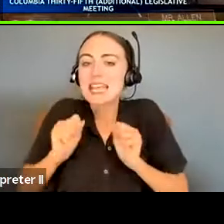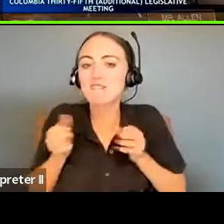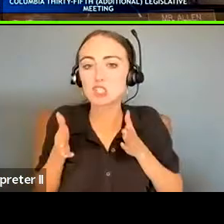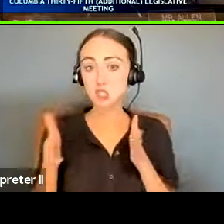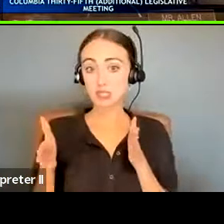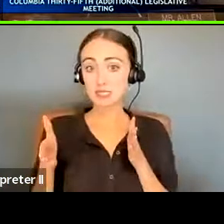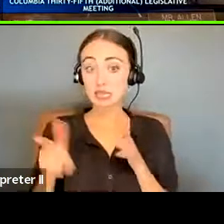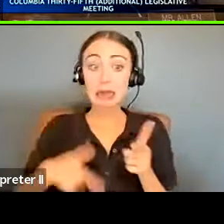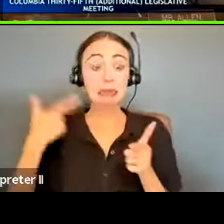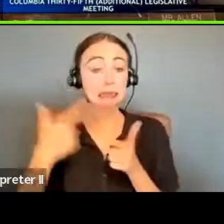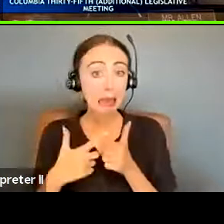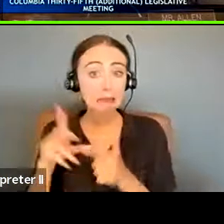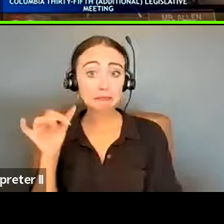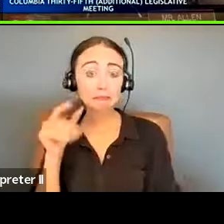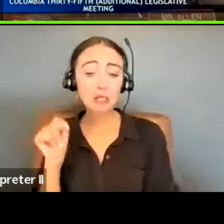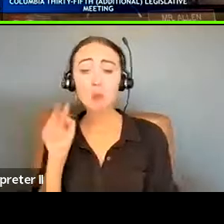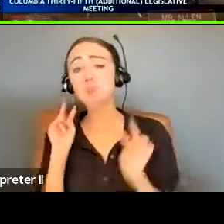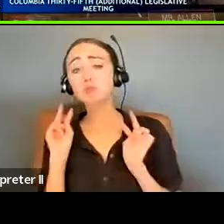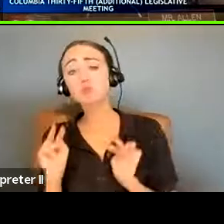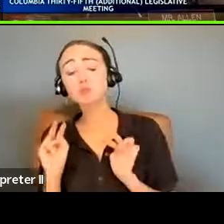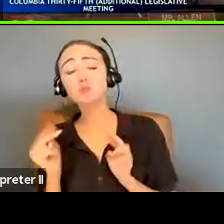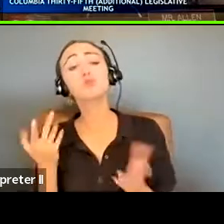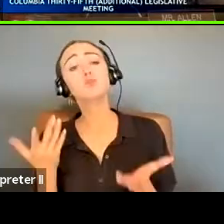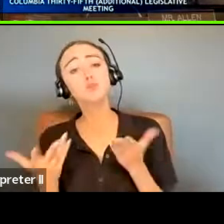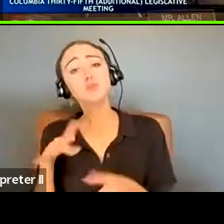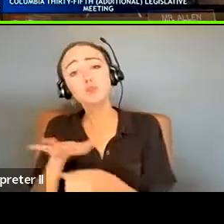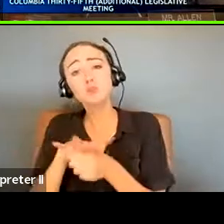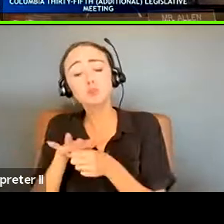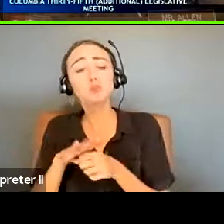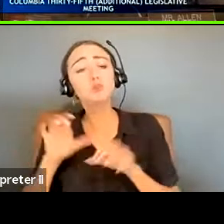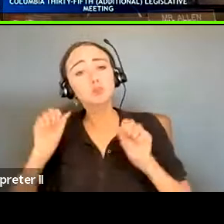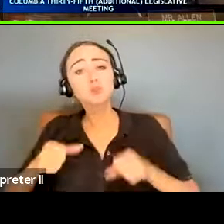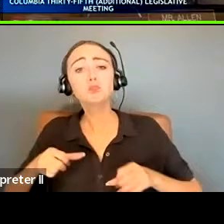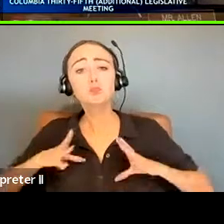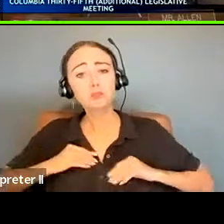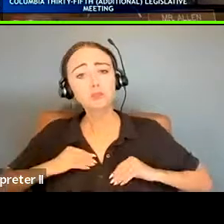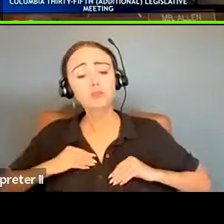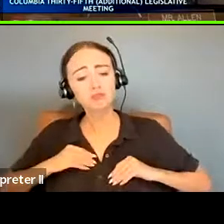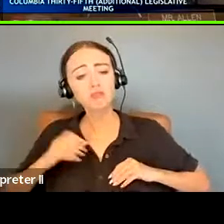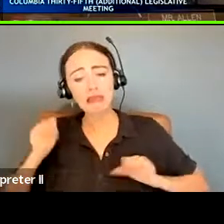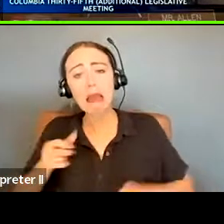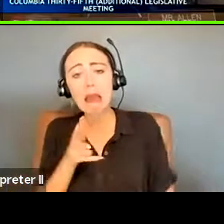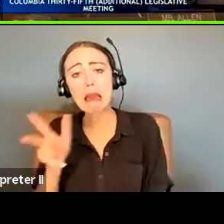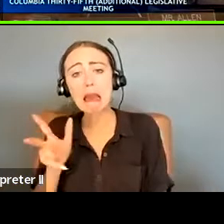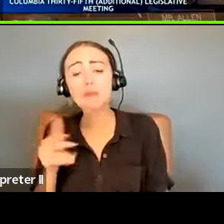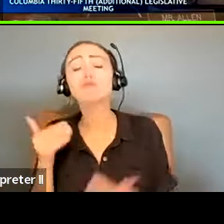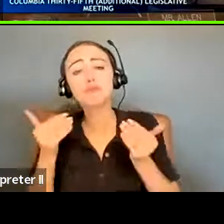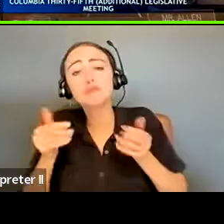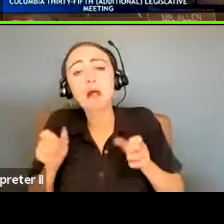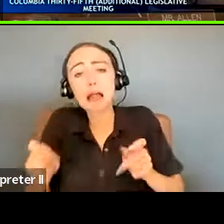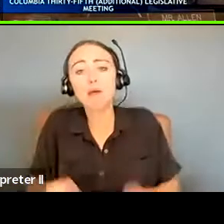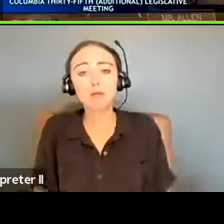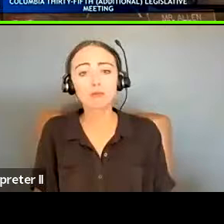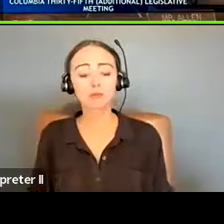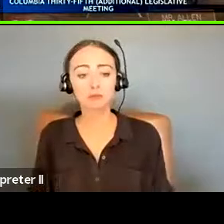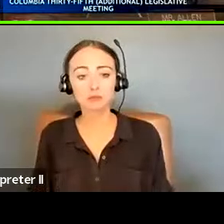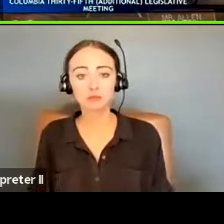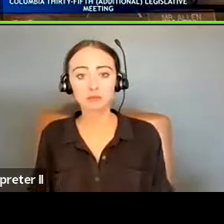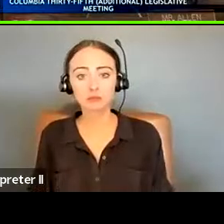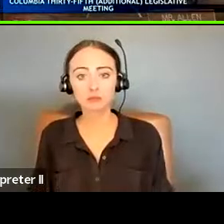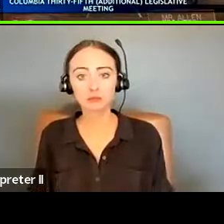And then if DDOT does take a look and say this might be a space where right on red makes sense, then it could allow